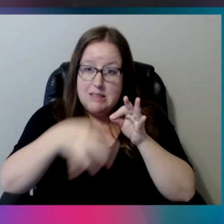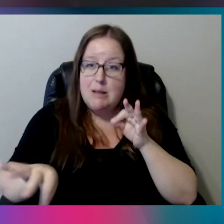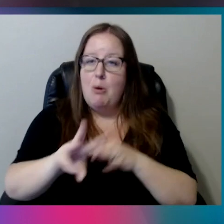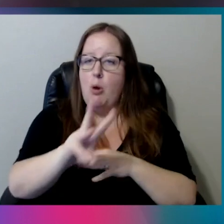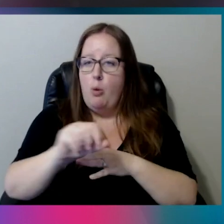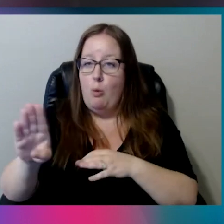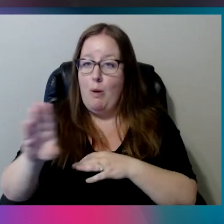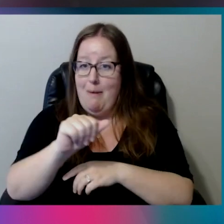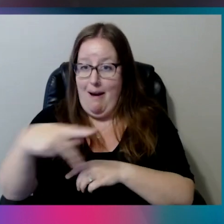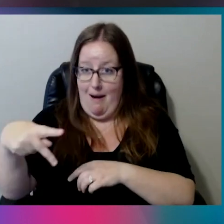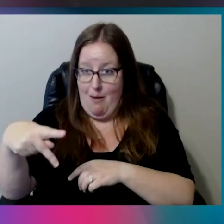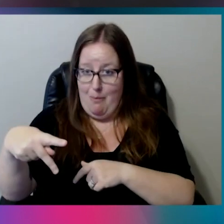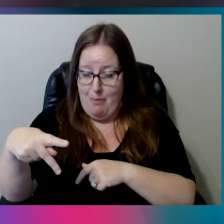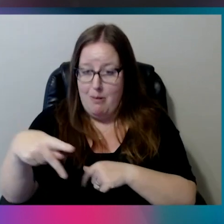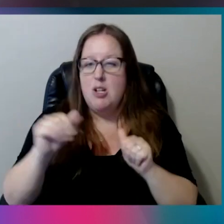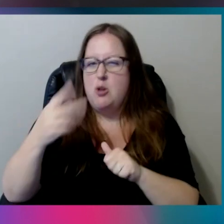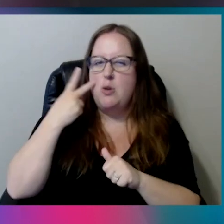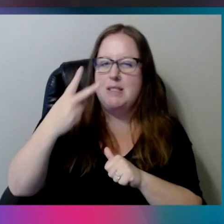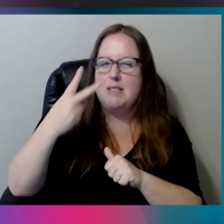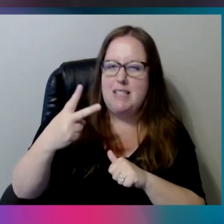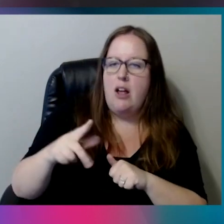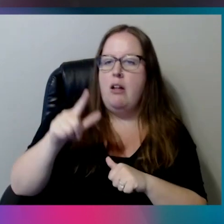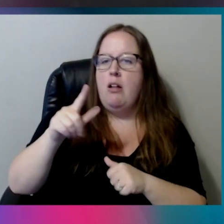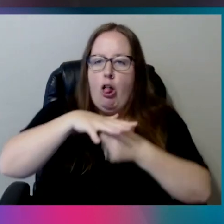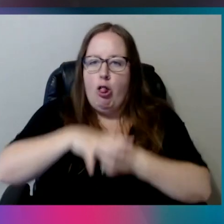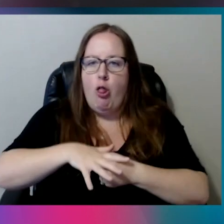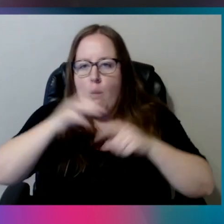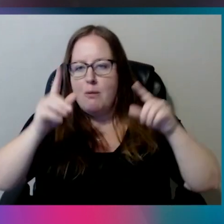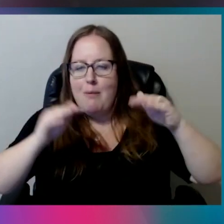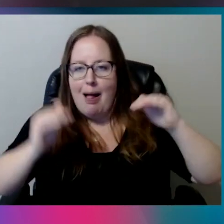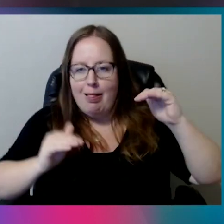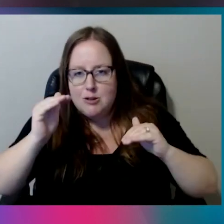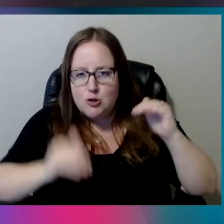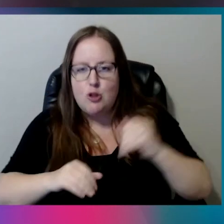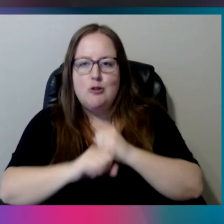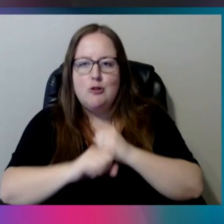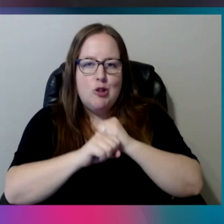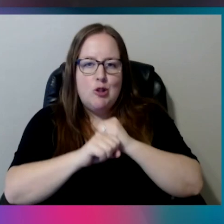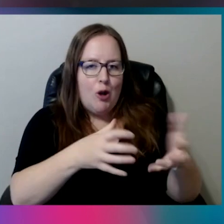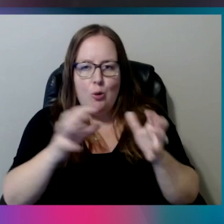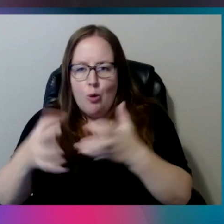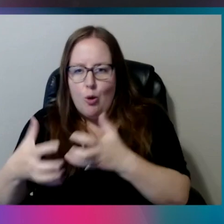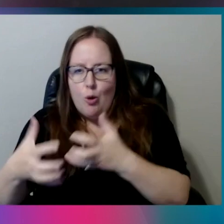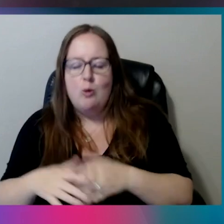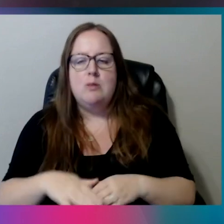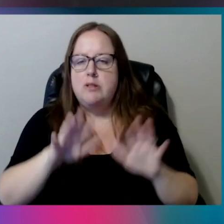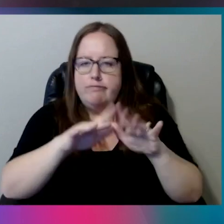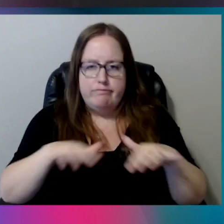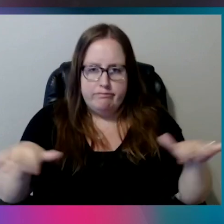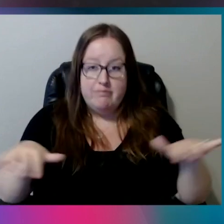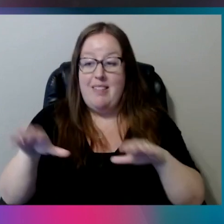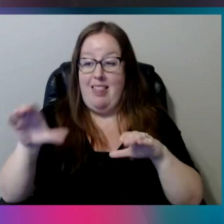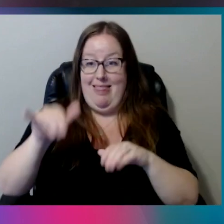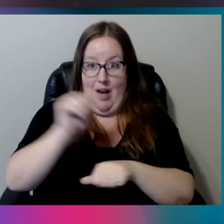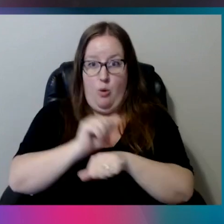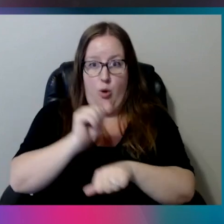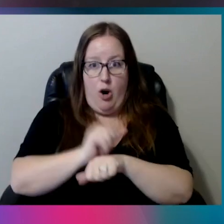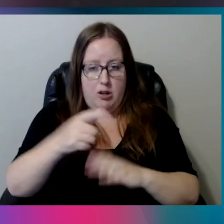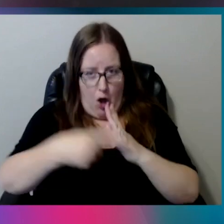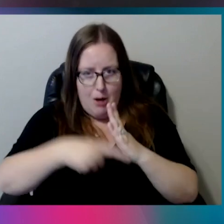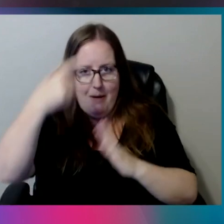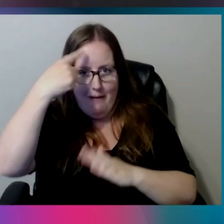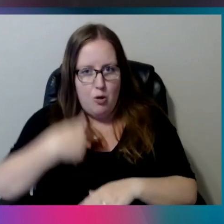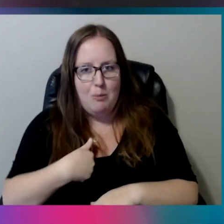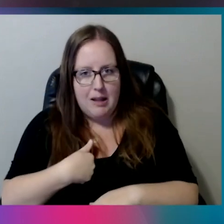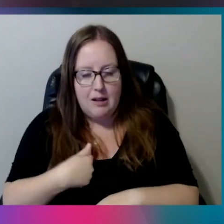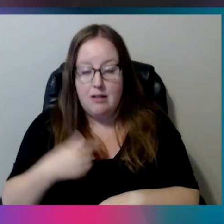C#, but you can see I've got a load balancer, security groups, ECS tasks, so on and so forth. But it did all that work for me. Right? And if I click over